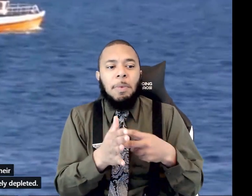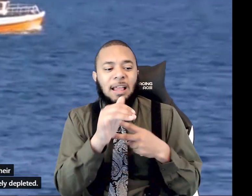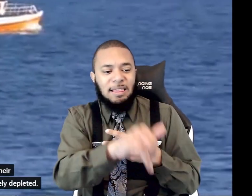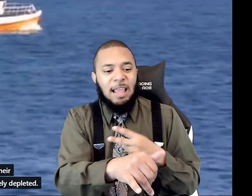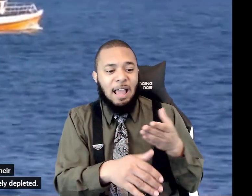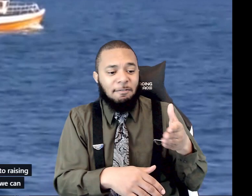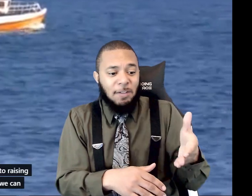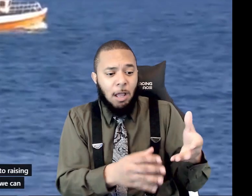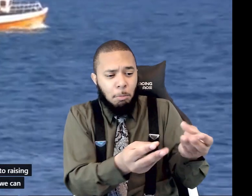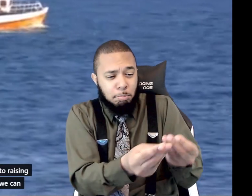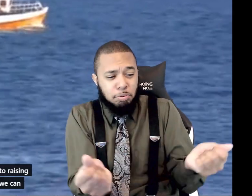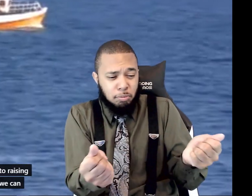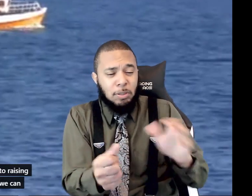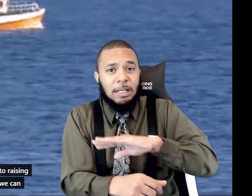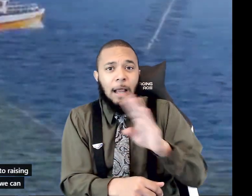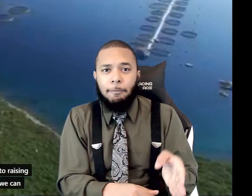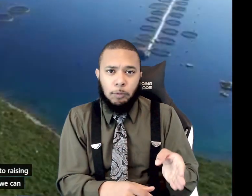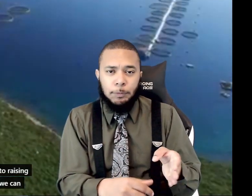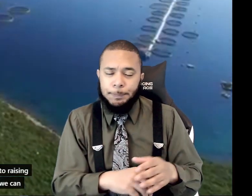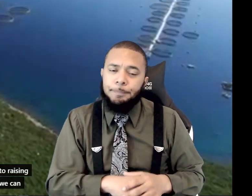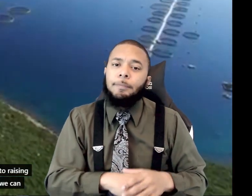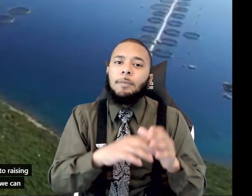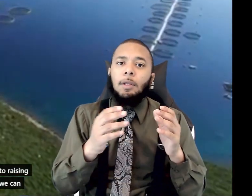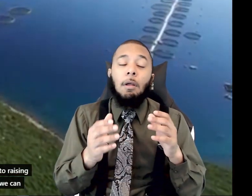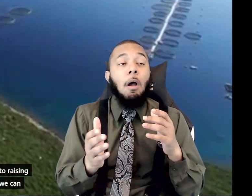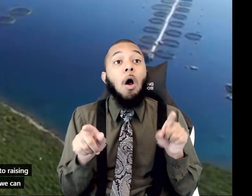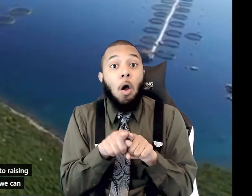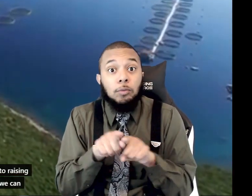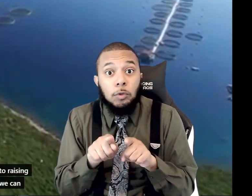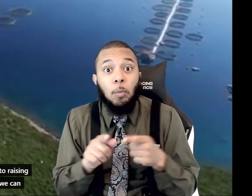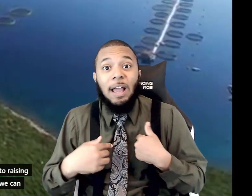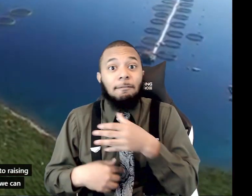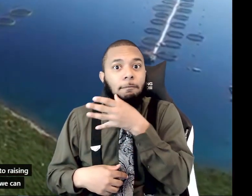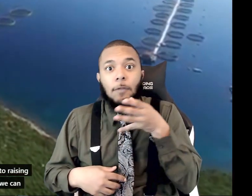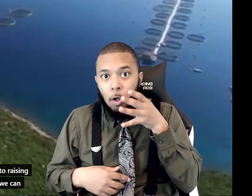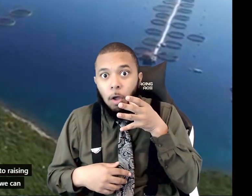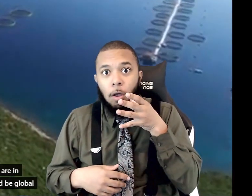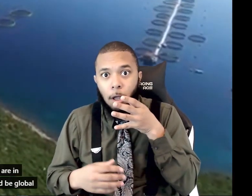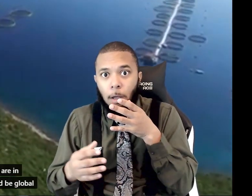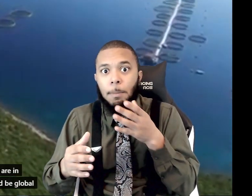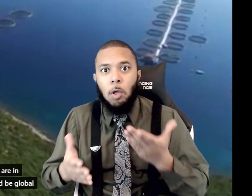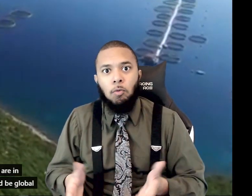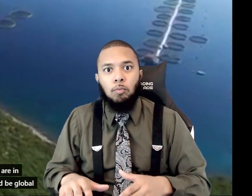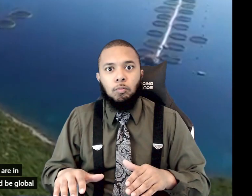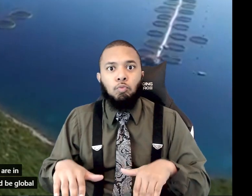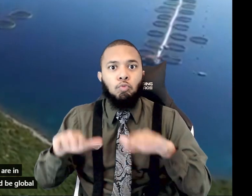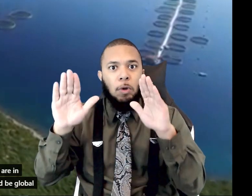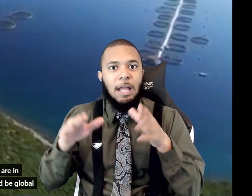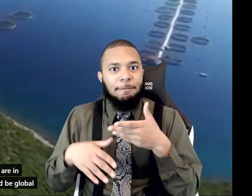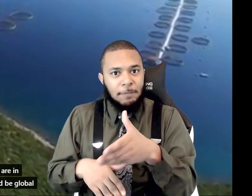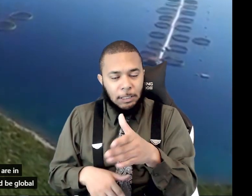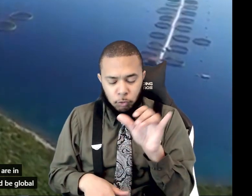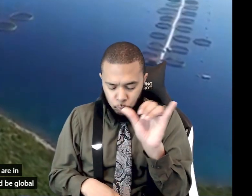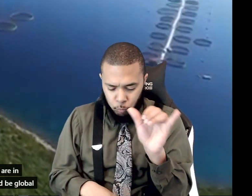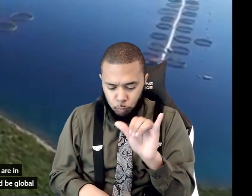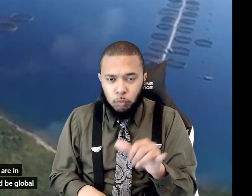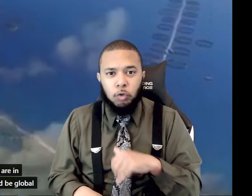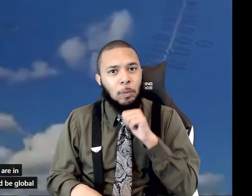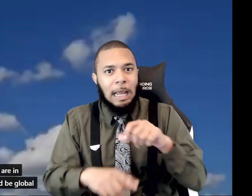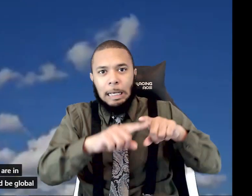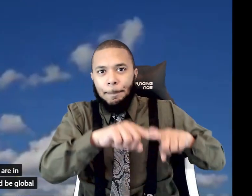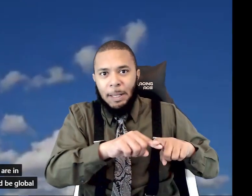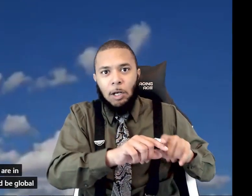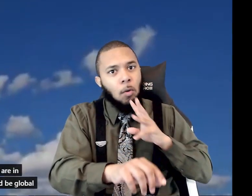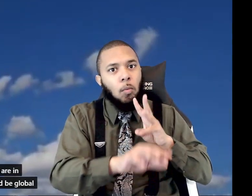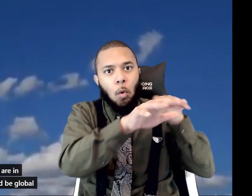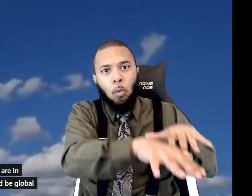completely depleted, right? And then we've switched to raising some fish on farms so that we can preserve the numbers that are in the ocean. Another